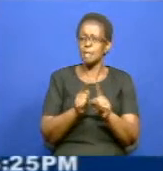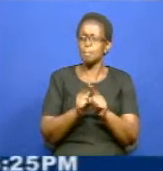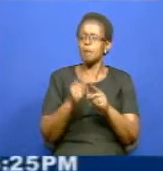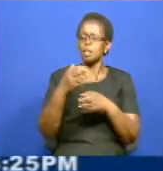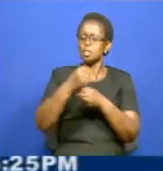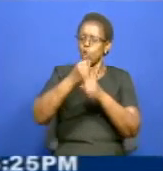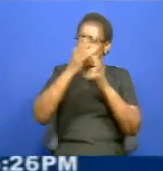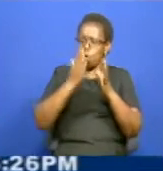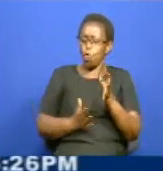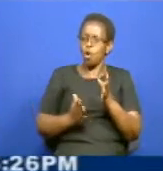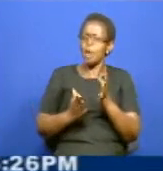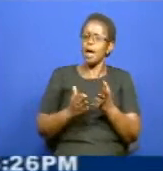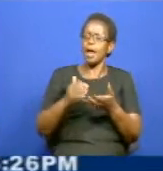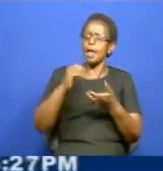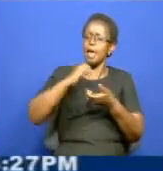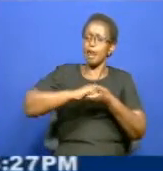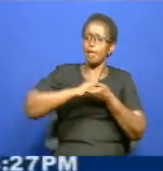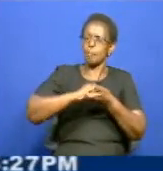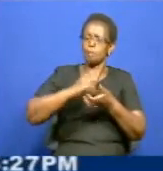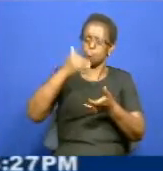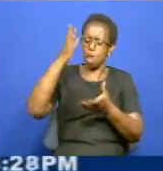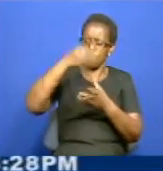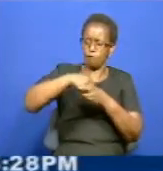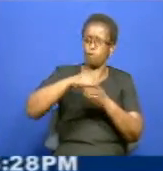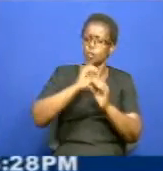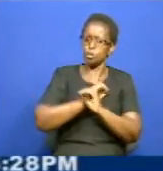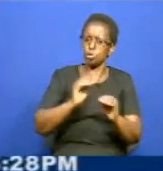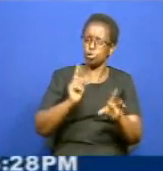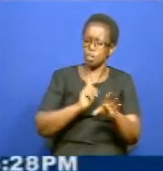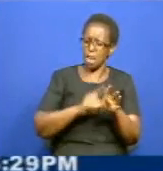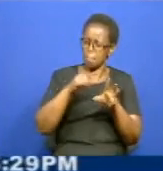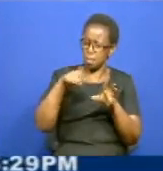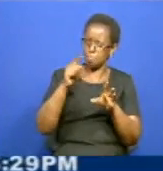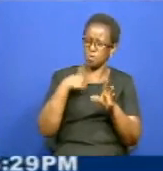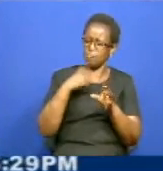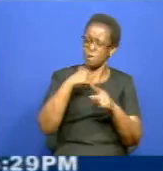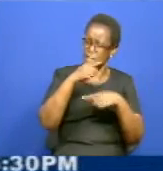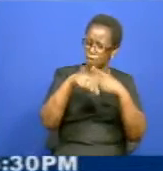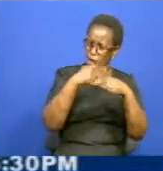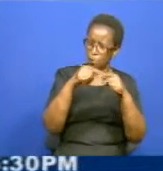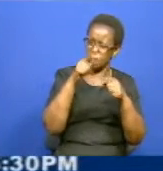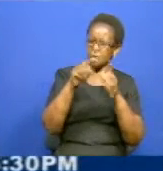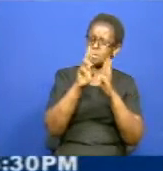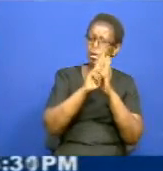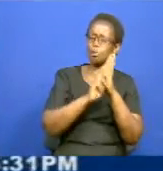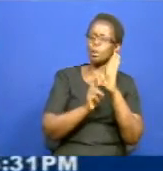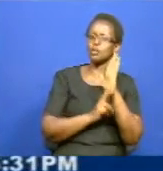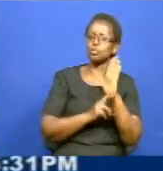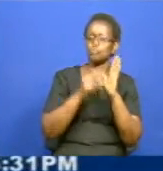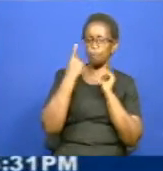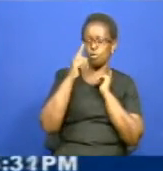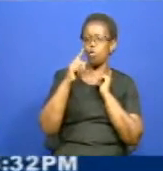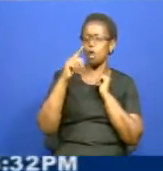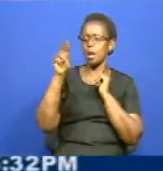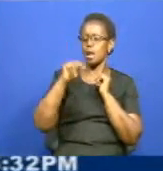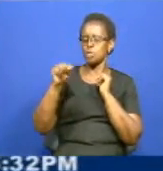not conducted during the development and prior to gazettement of those regulations. Two, Mr. Speaker,